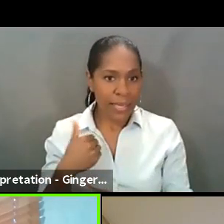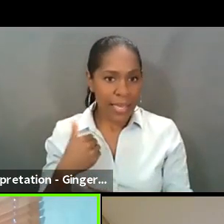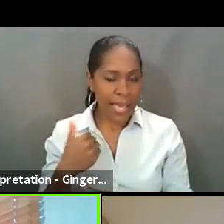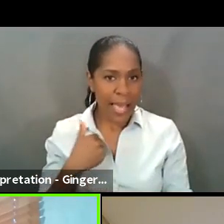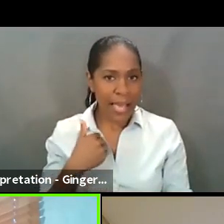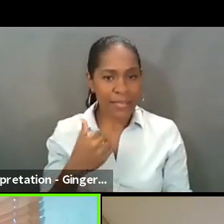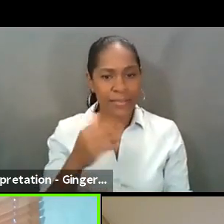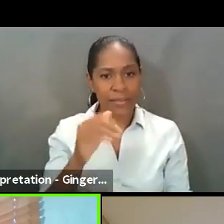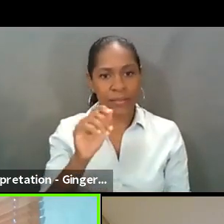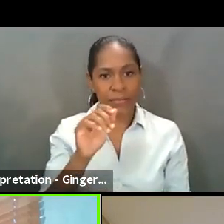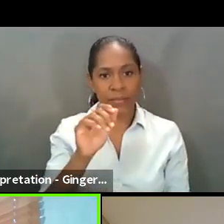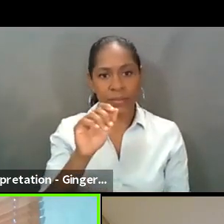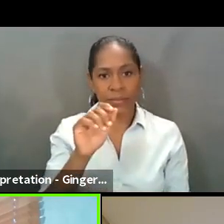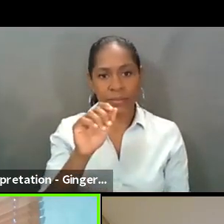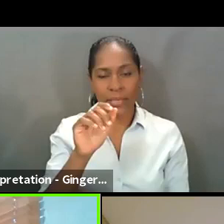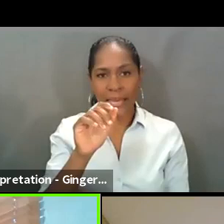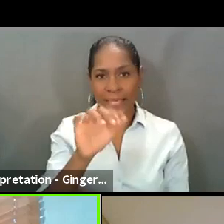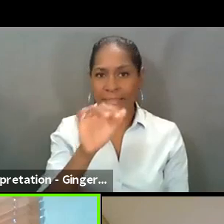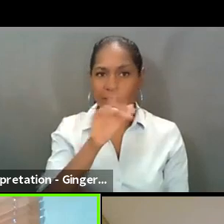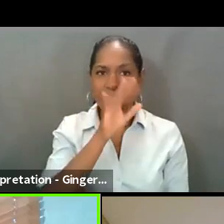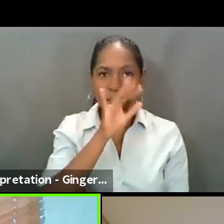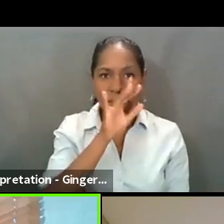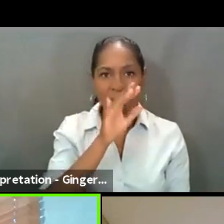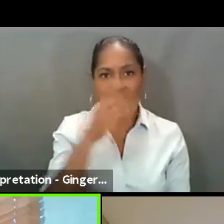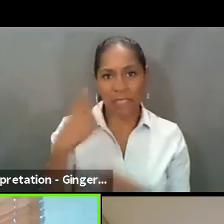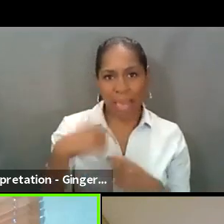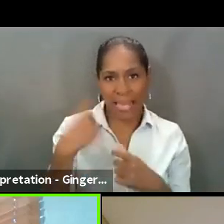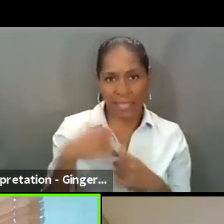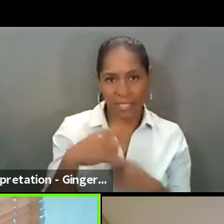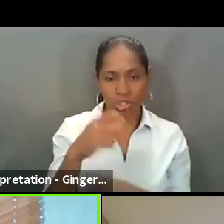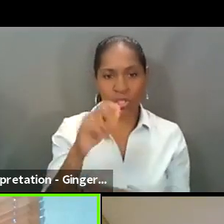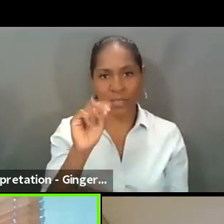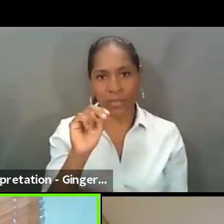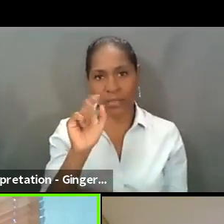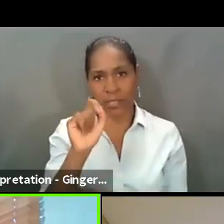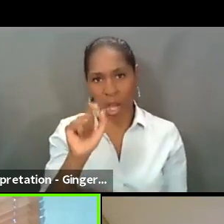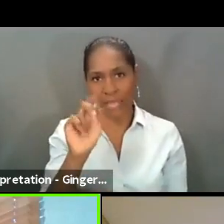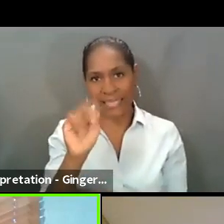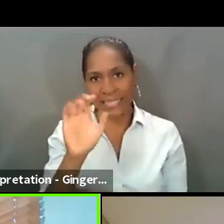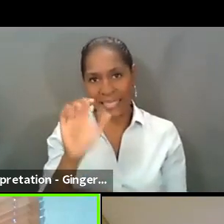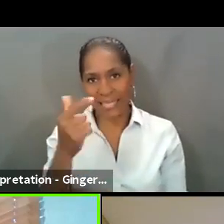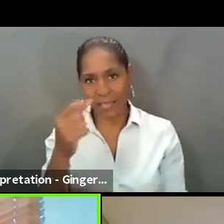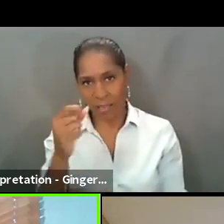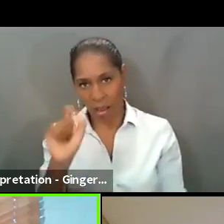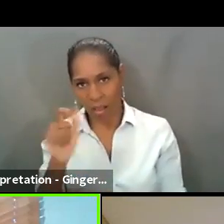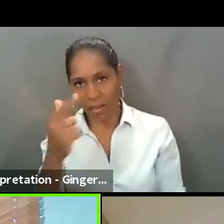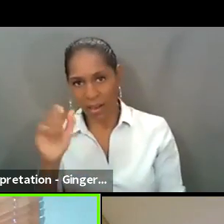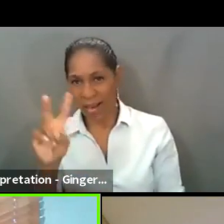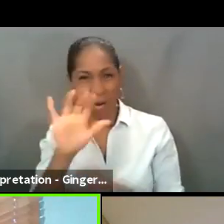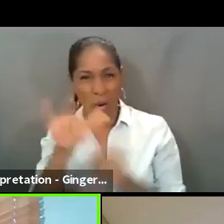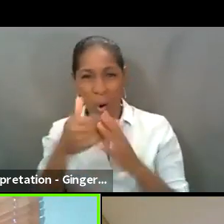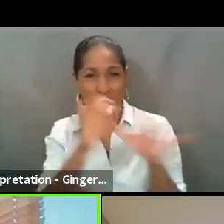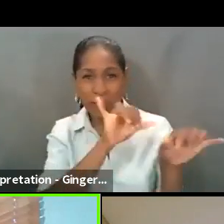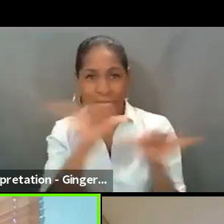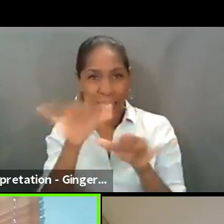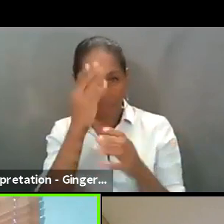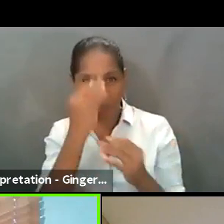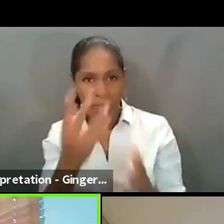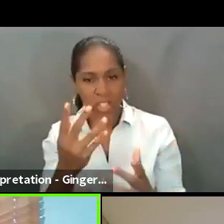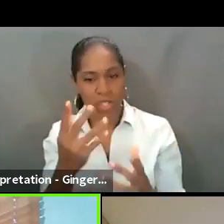vacunate.nc.gov, which is in Spanish. All of the information at that particular site is in